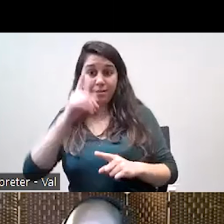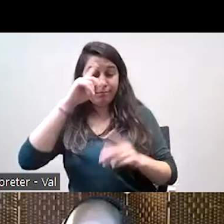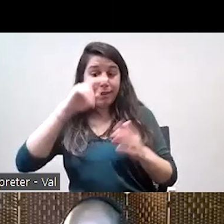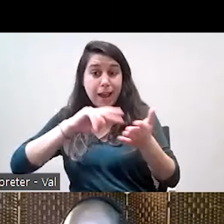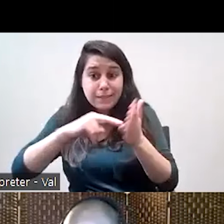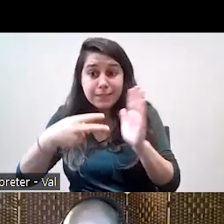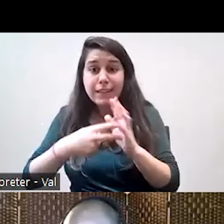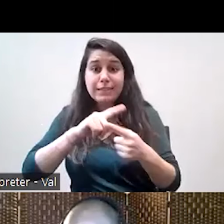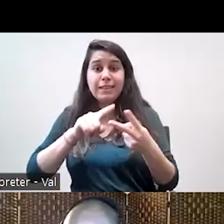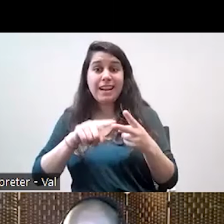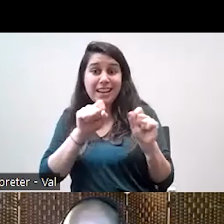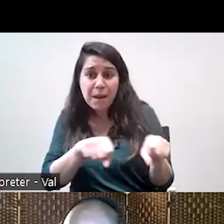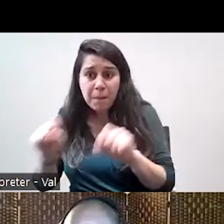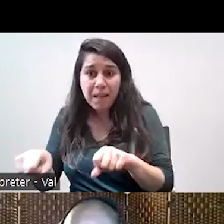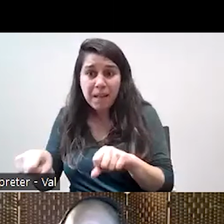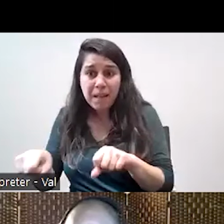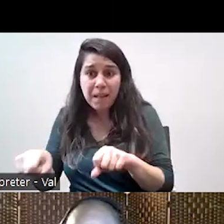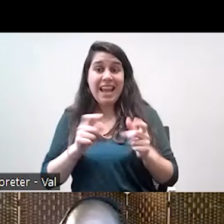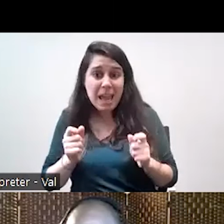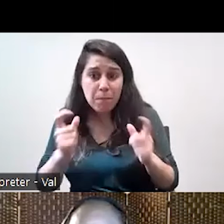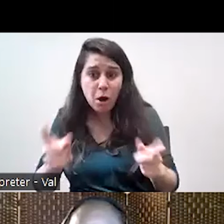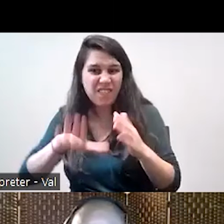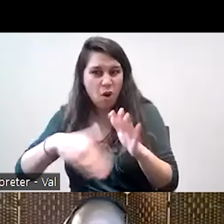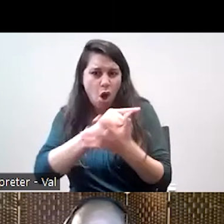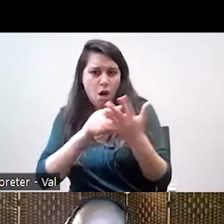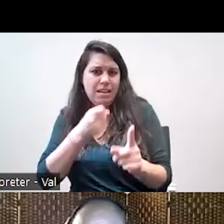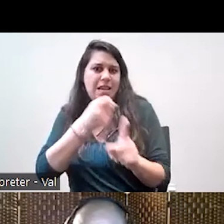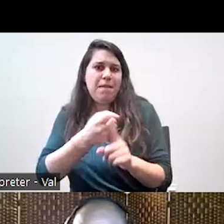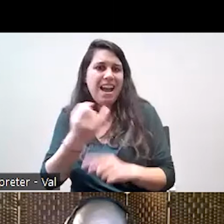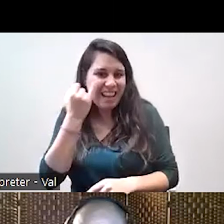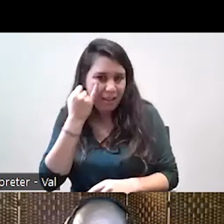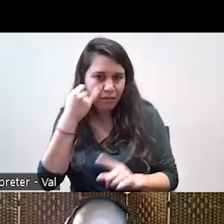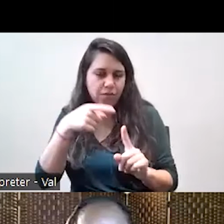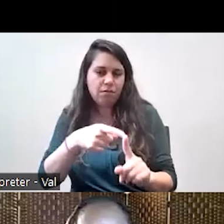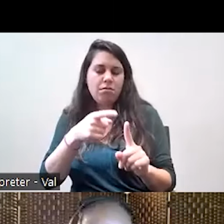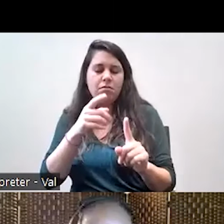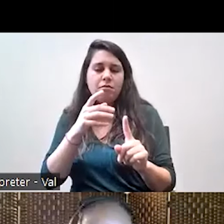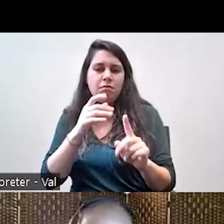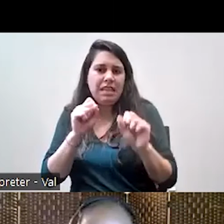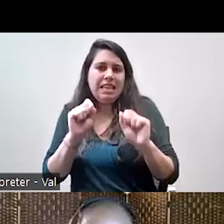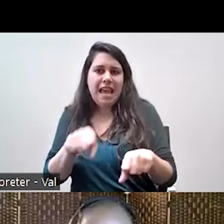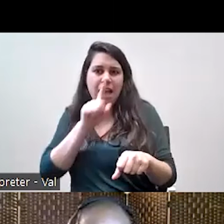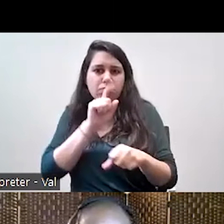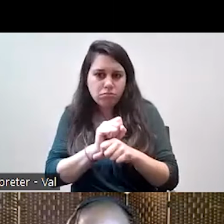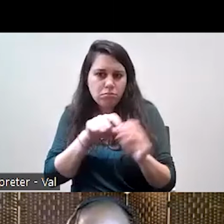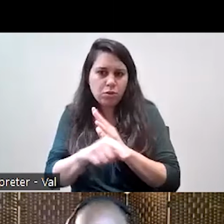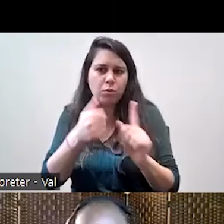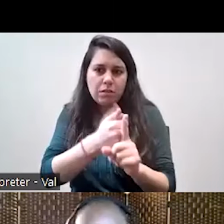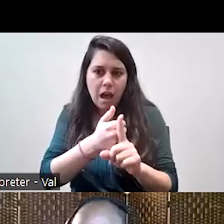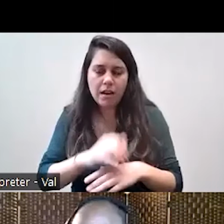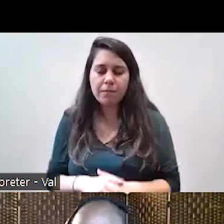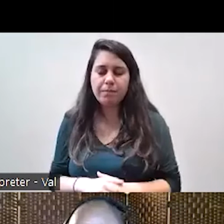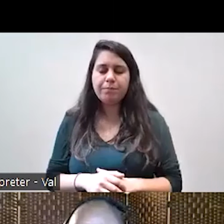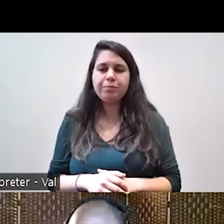capability, their impulsivity, perhaps, their access to means for attempting